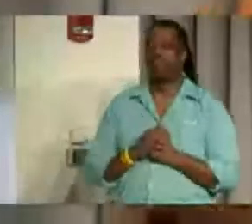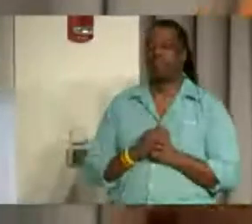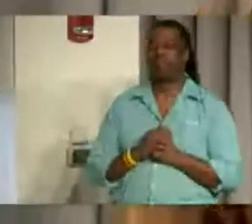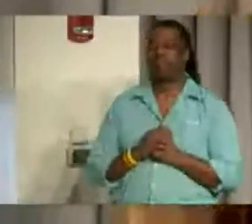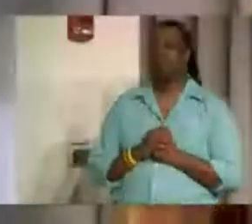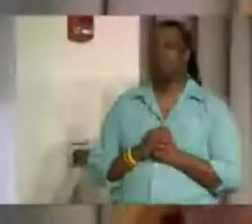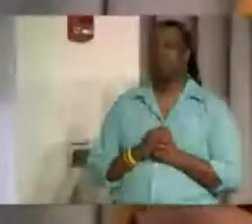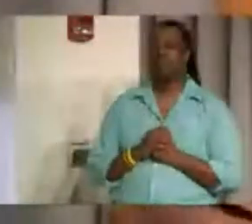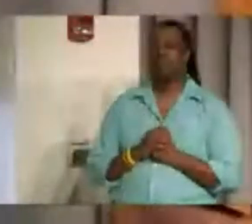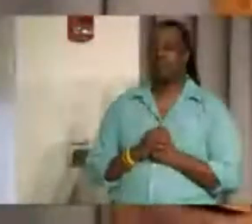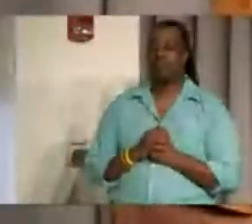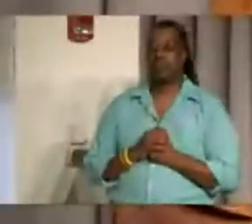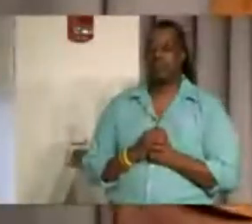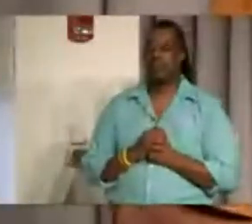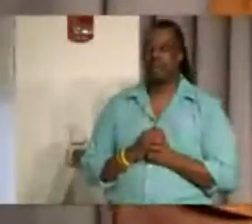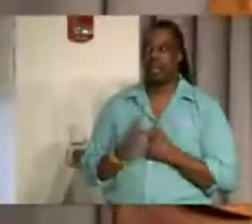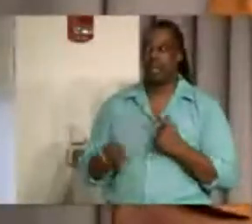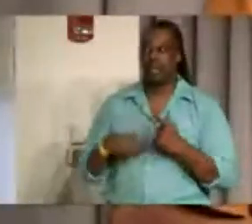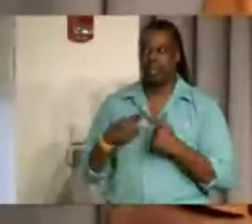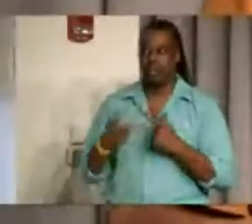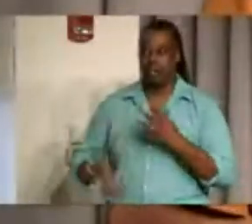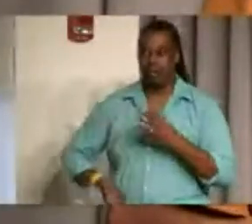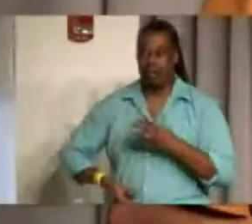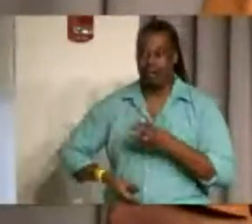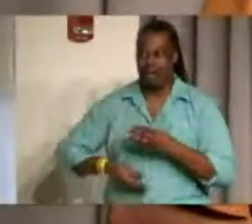Then he planted a gun on her.